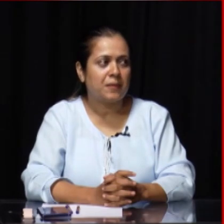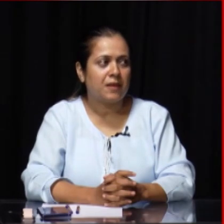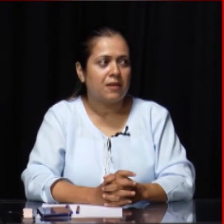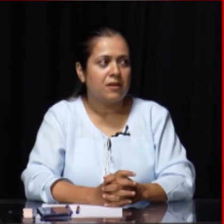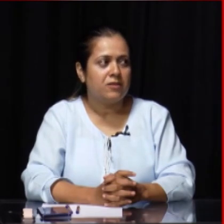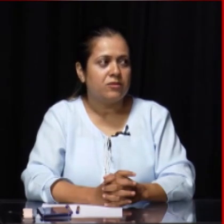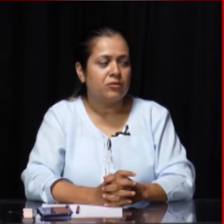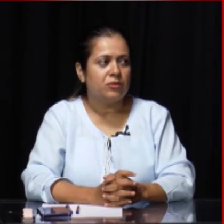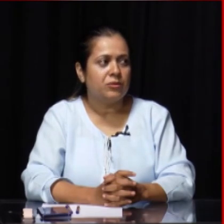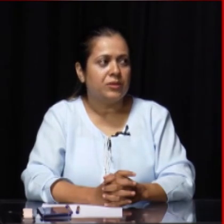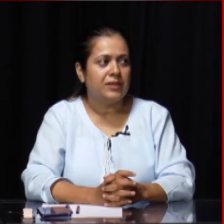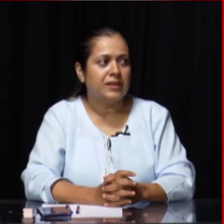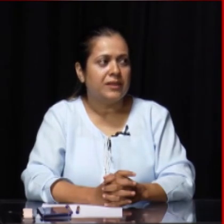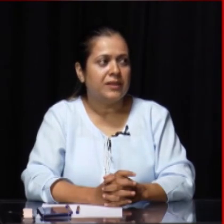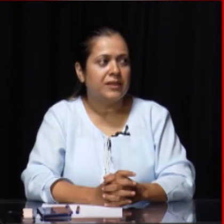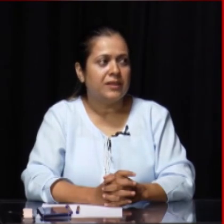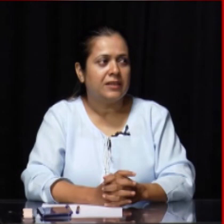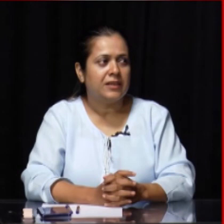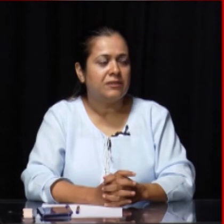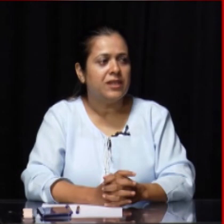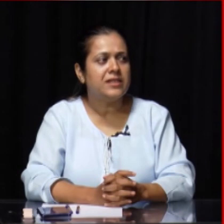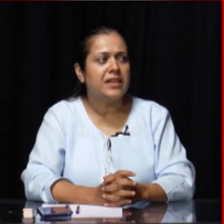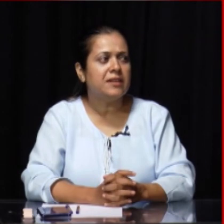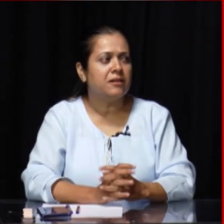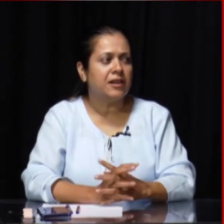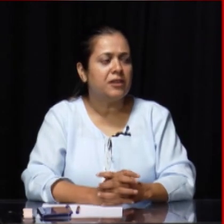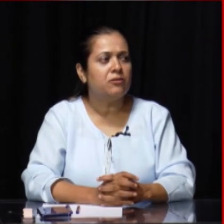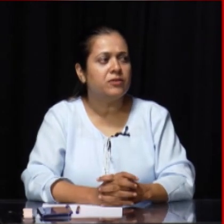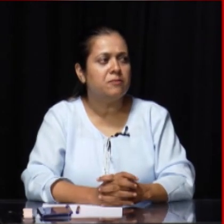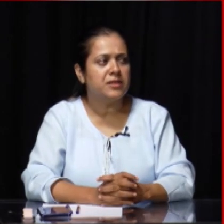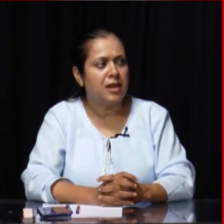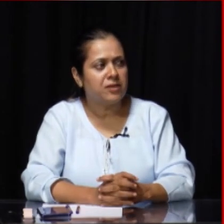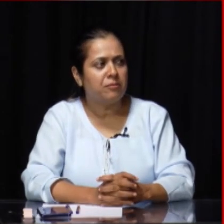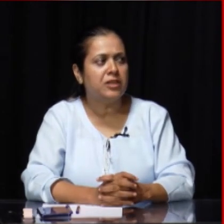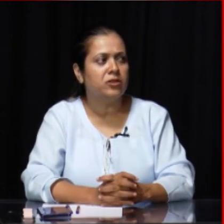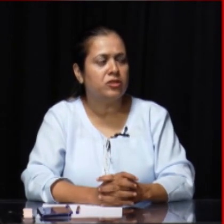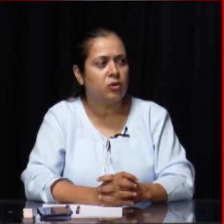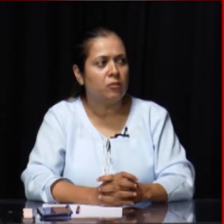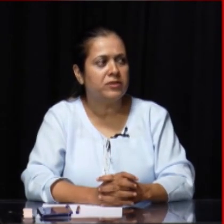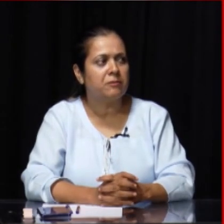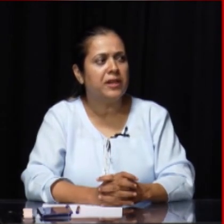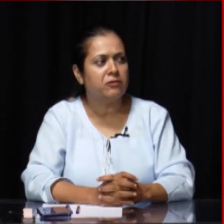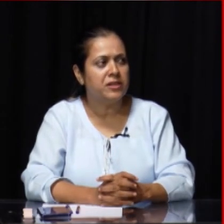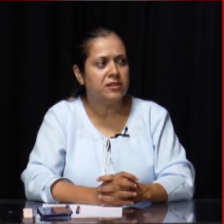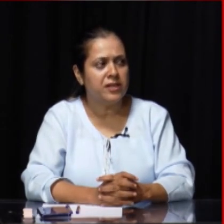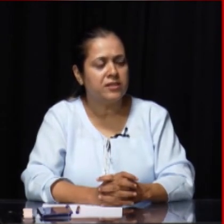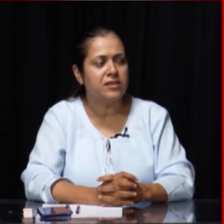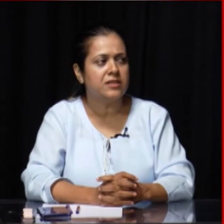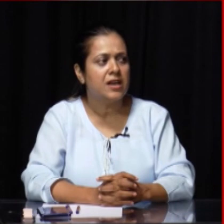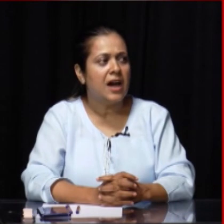on. So if there is any kind of mishaps happening on the shop or some